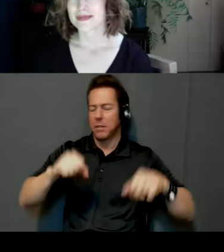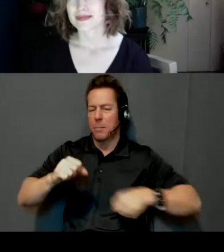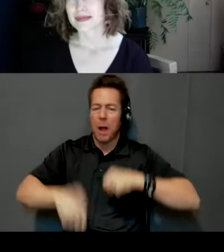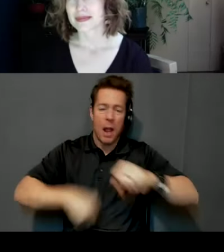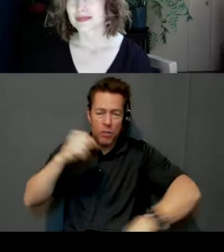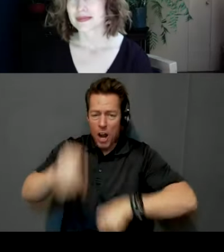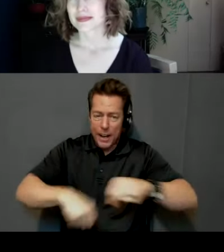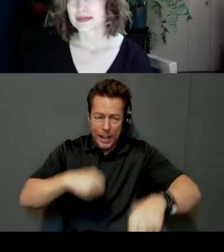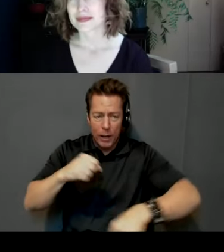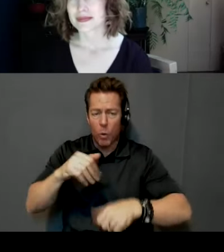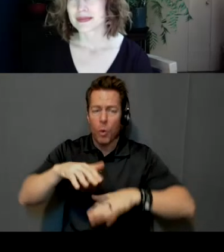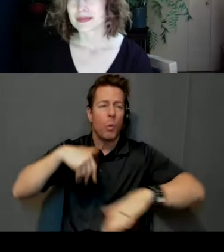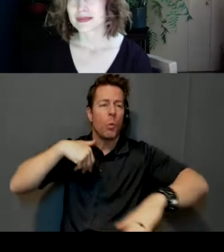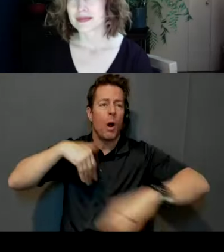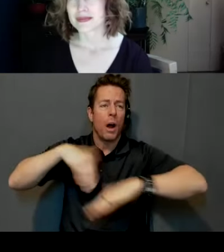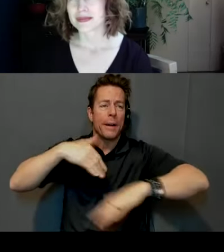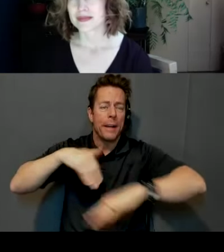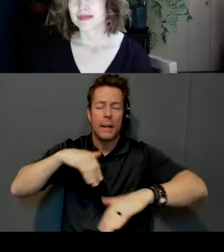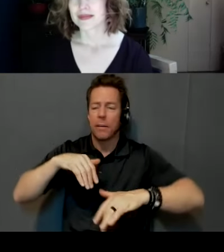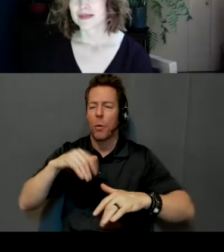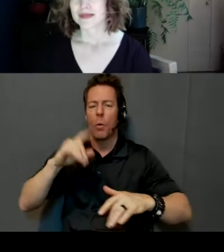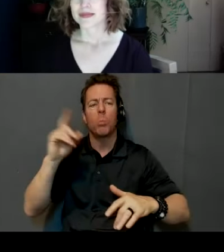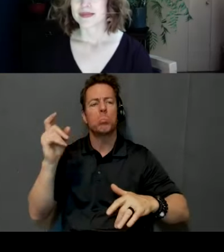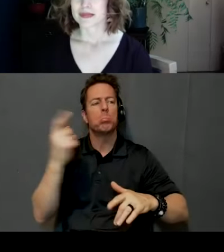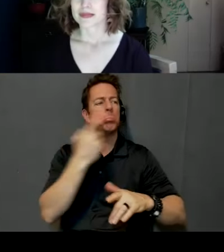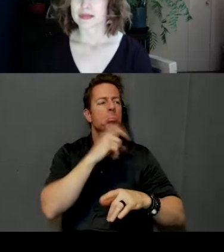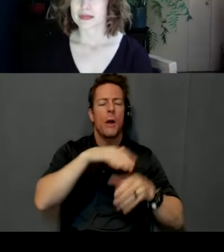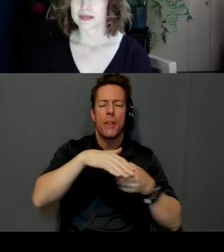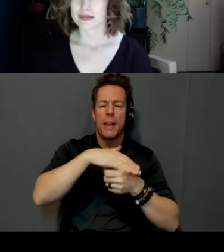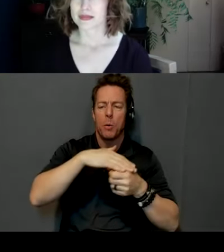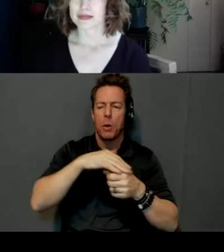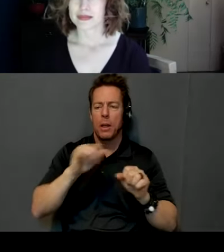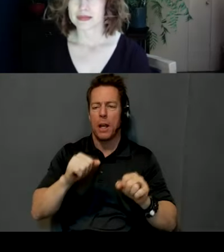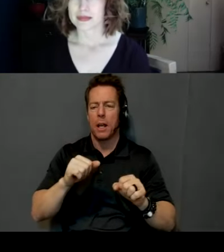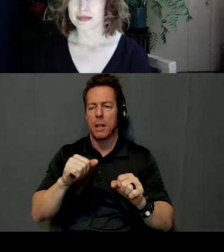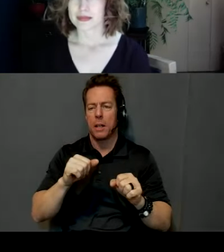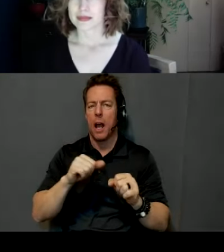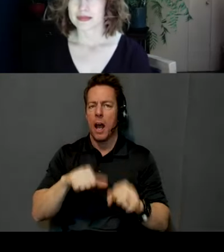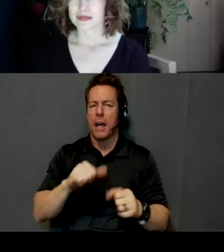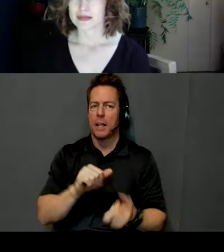or walking and like looking around the neighborhood, because I can get very